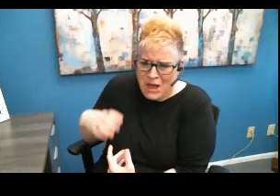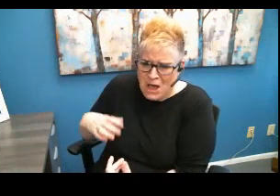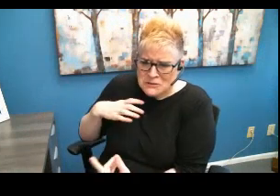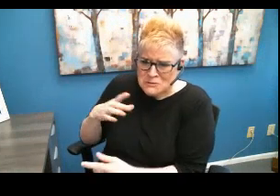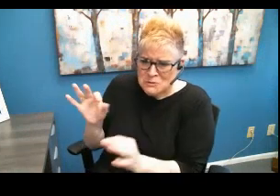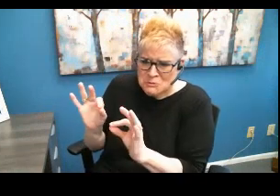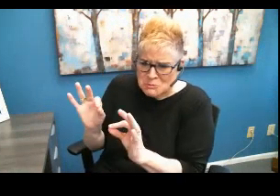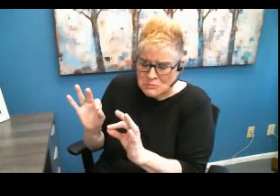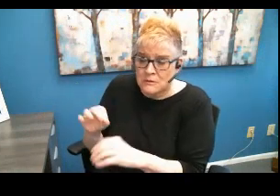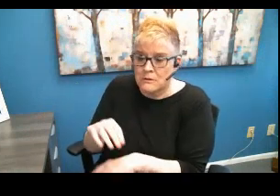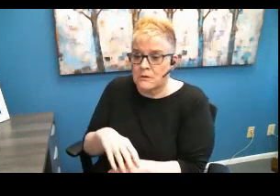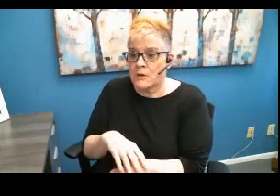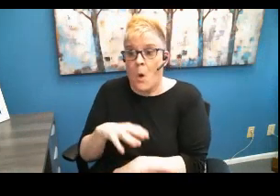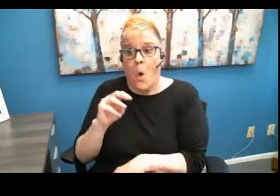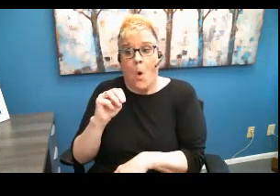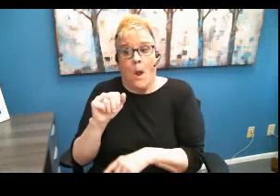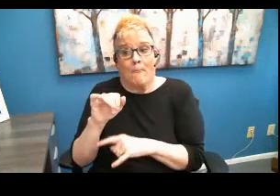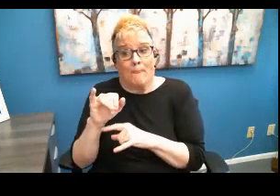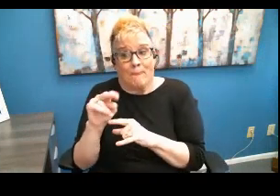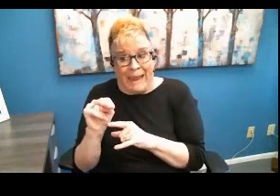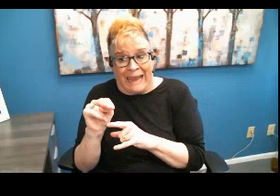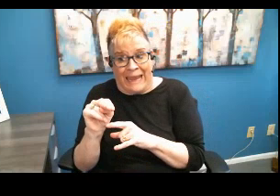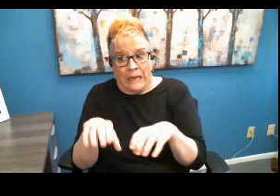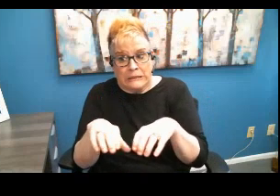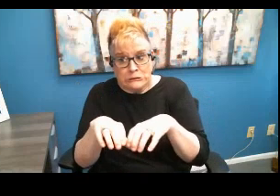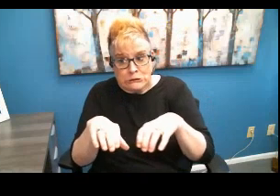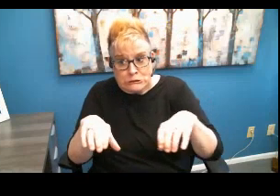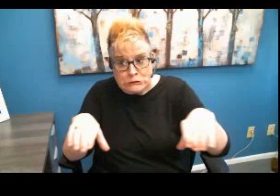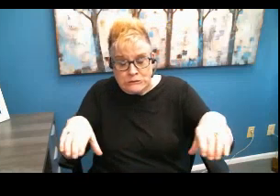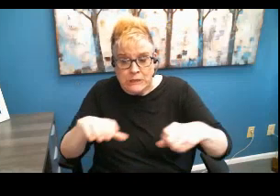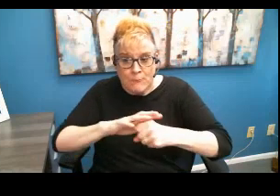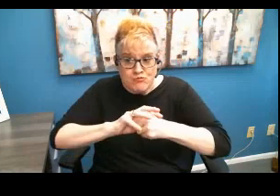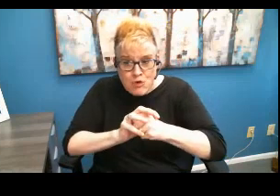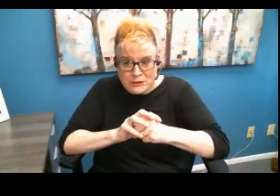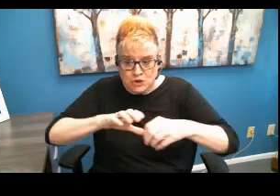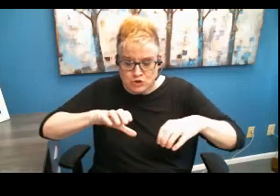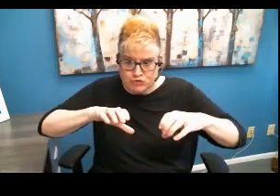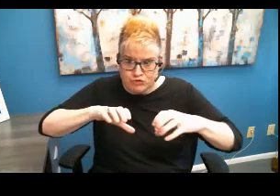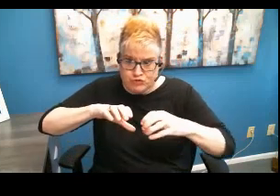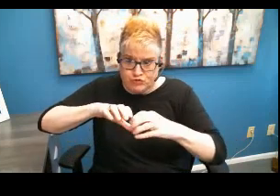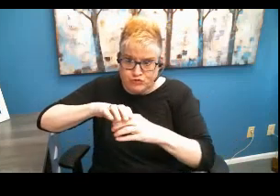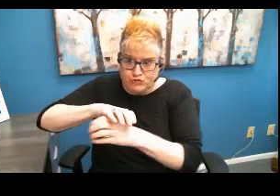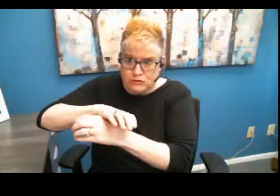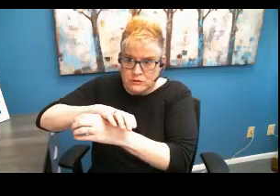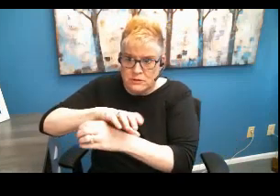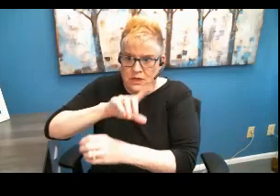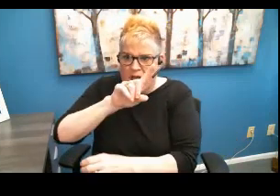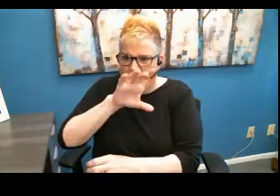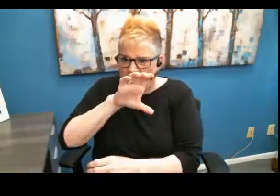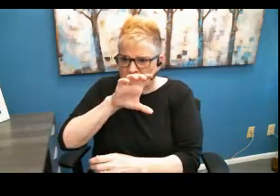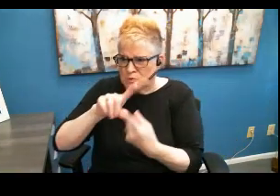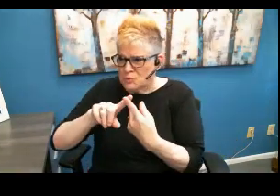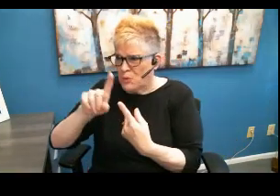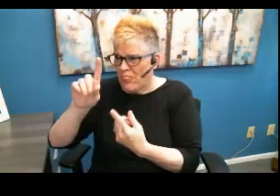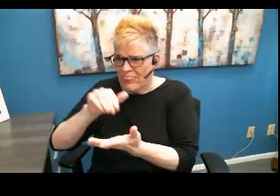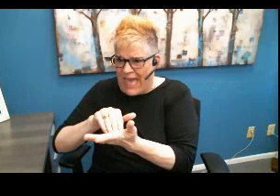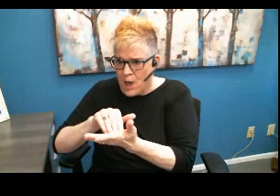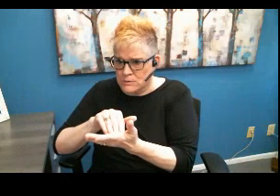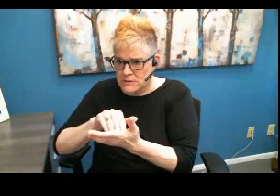a main trunk line, high pressure line that's affecting hundreds, if not thousands of customers downstream.